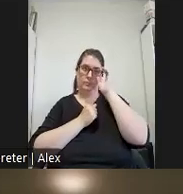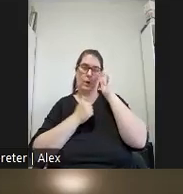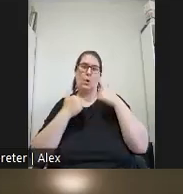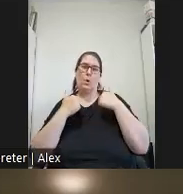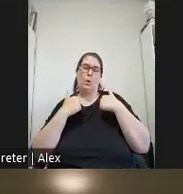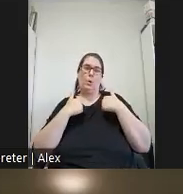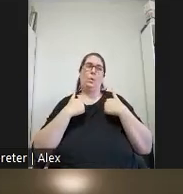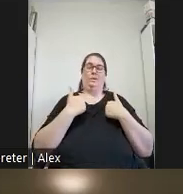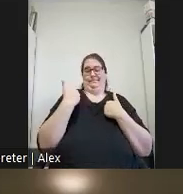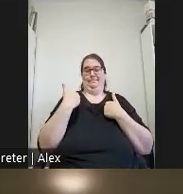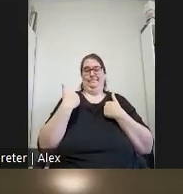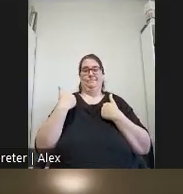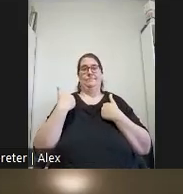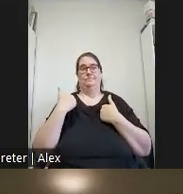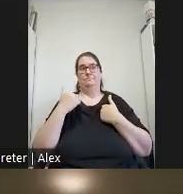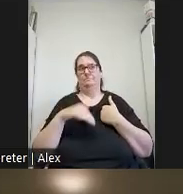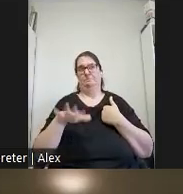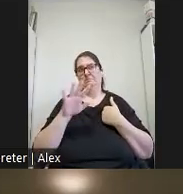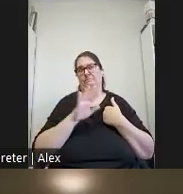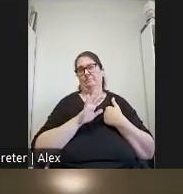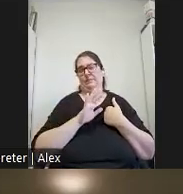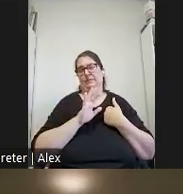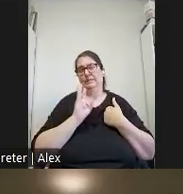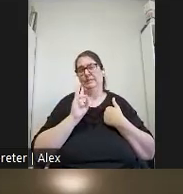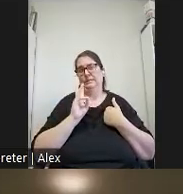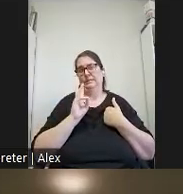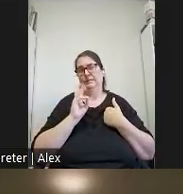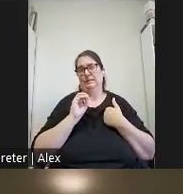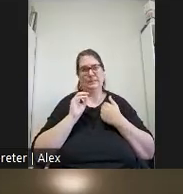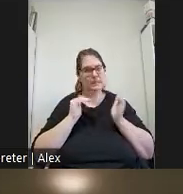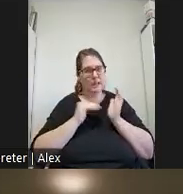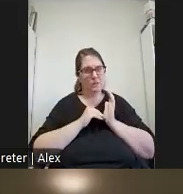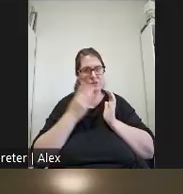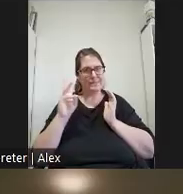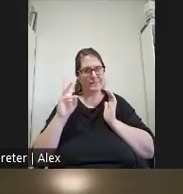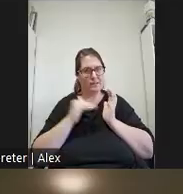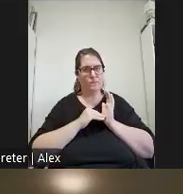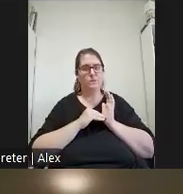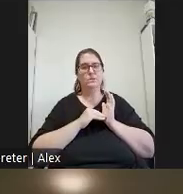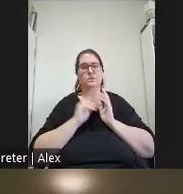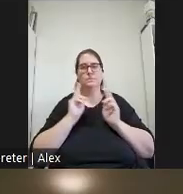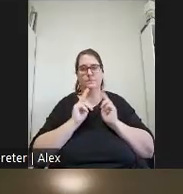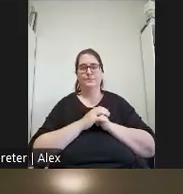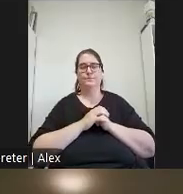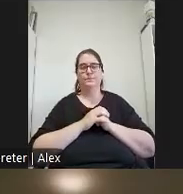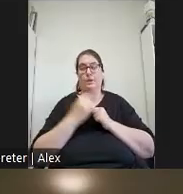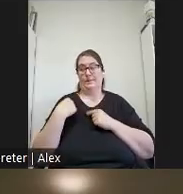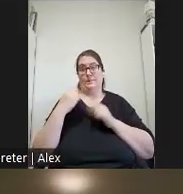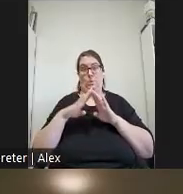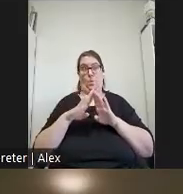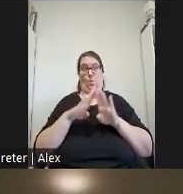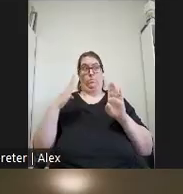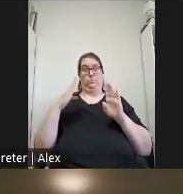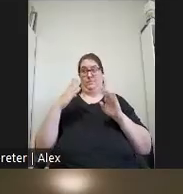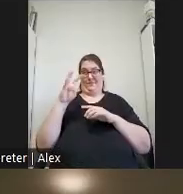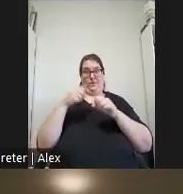this past year close to 16,000 women and gender diverse people. And since opening our doors, we have served